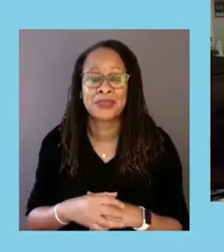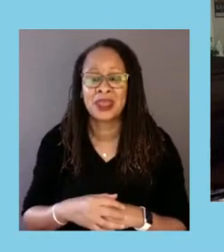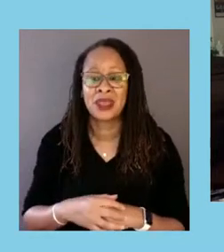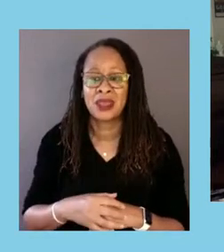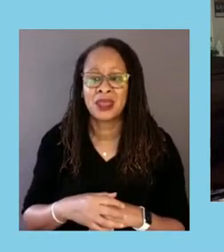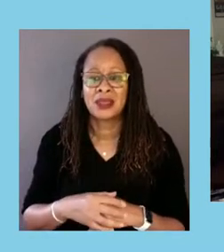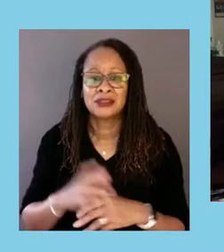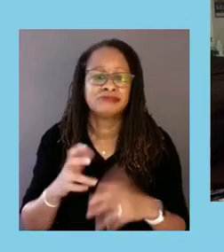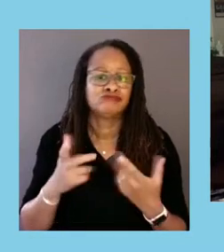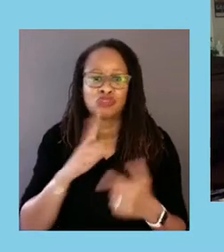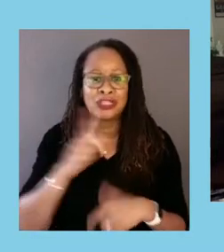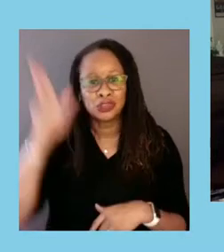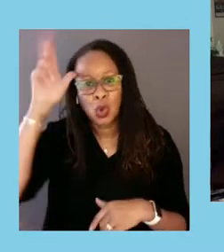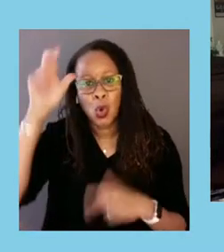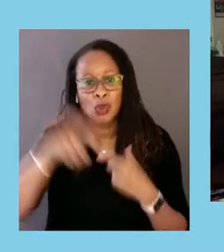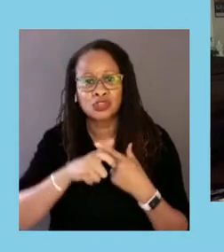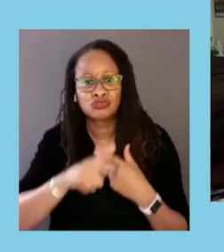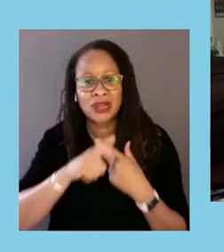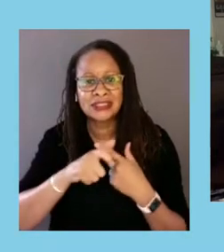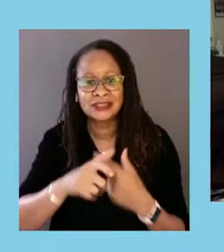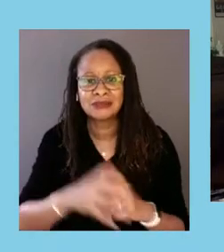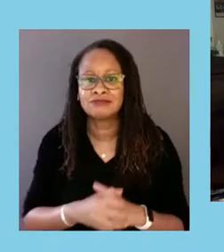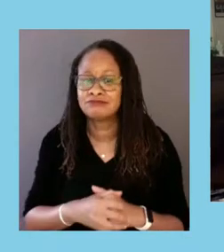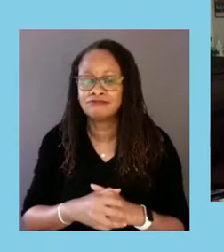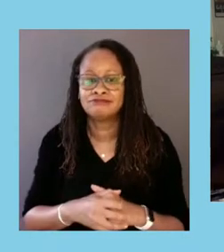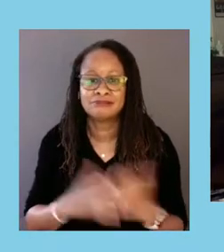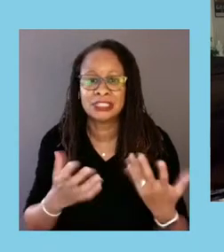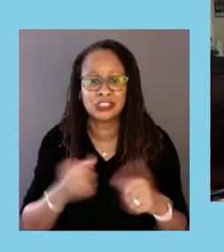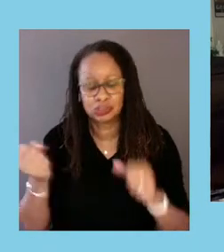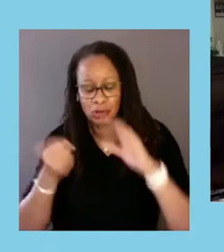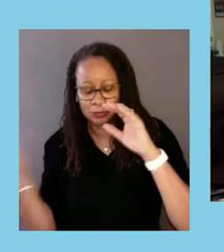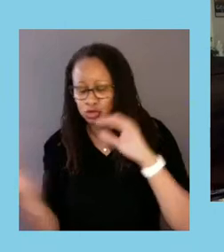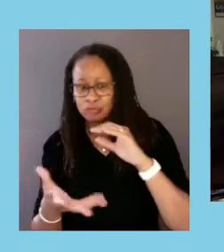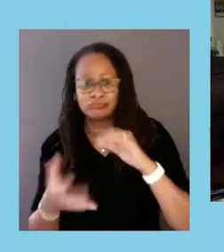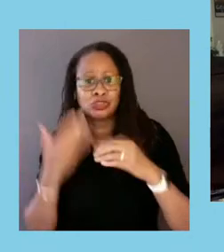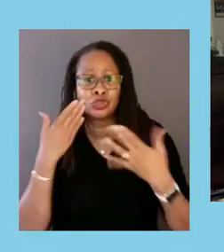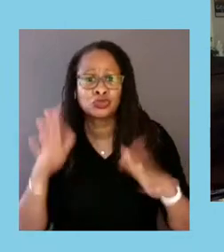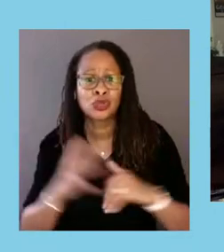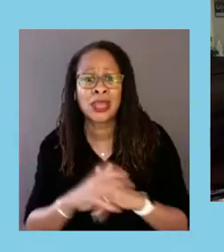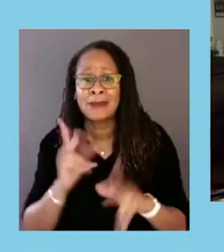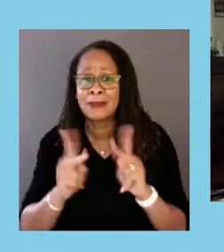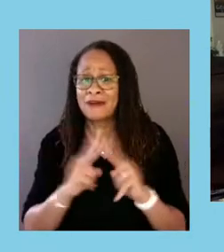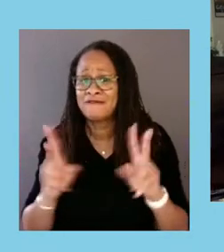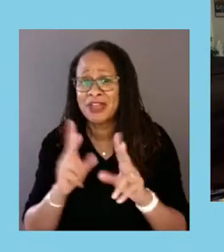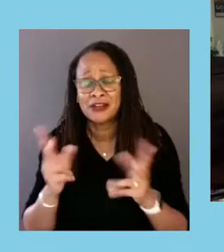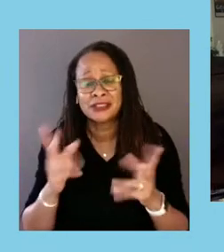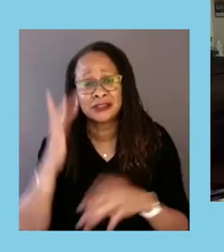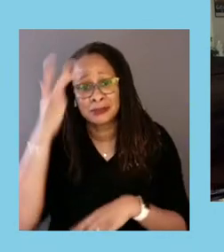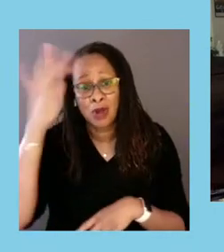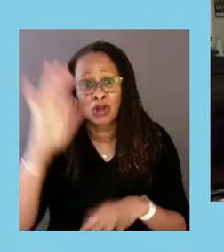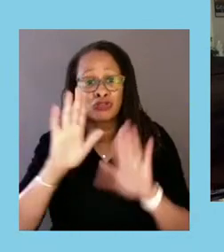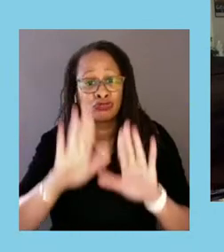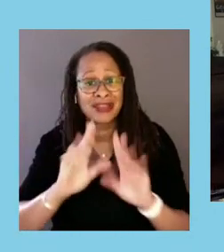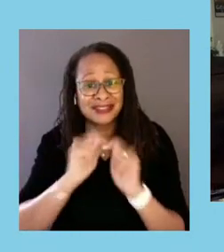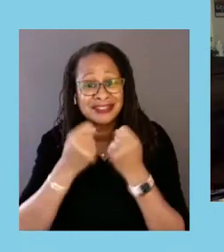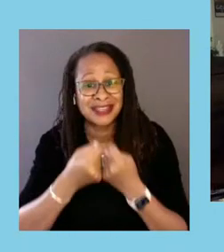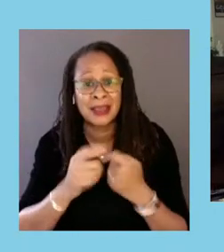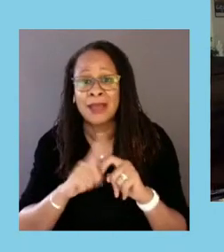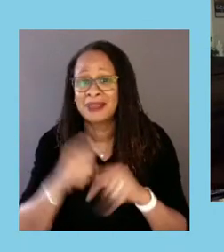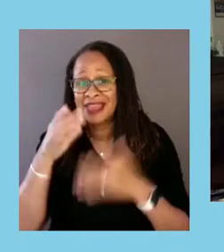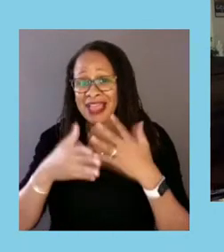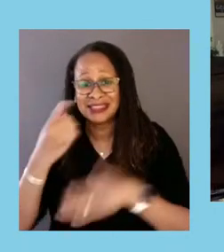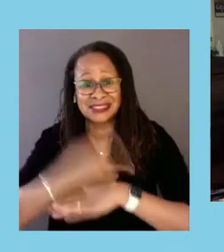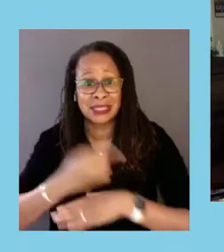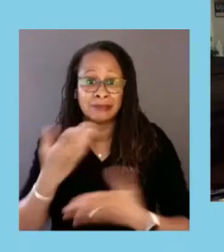race, and it's a crapshoot. You don't know. I mean, people are very smart and great team, but at the end of the day, it may not